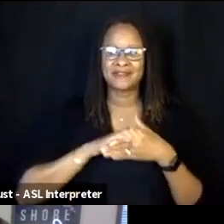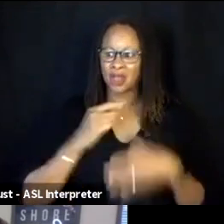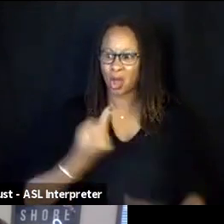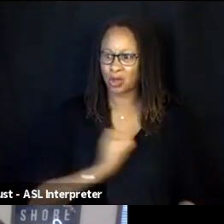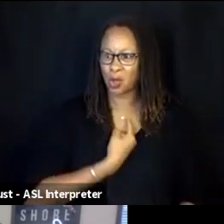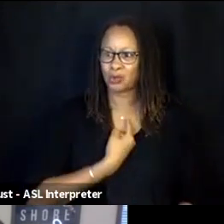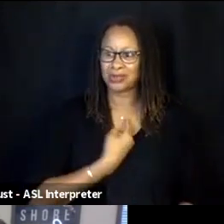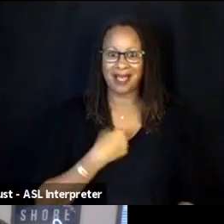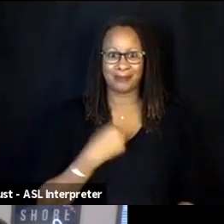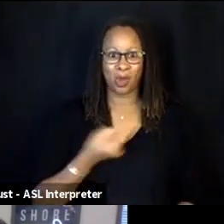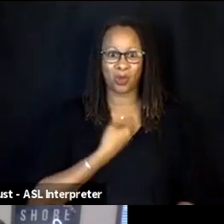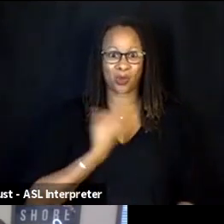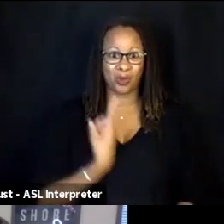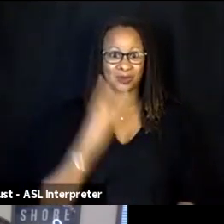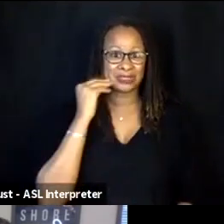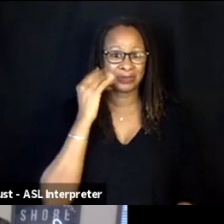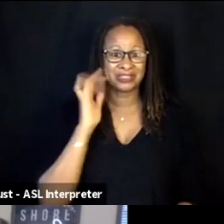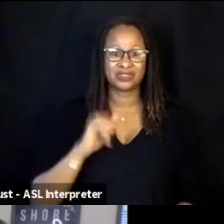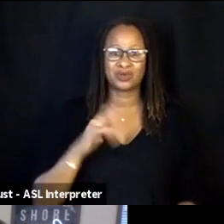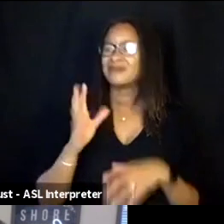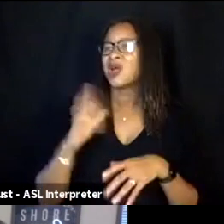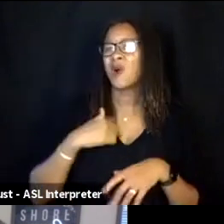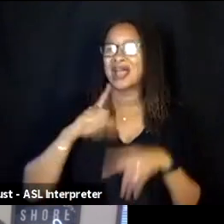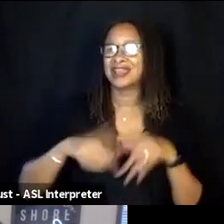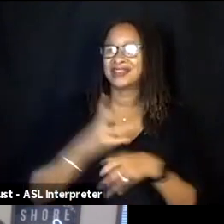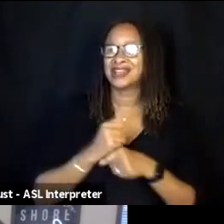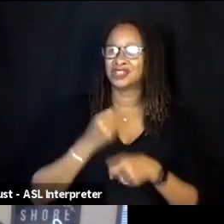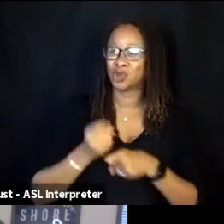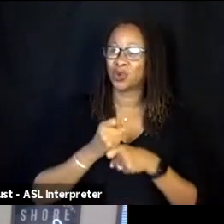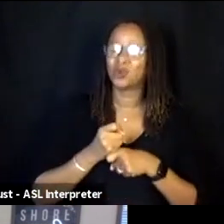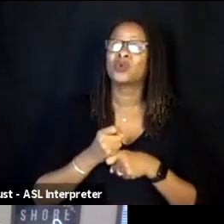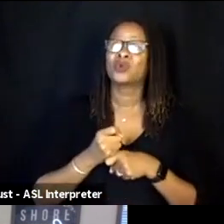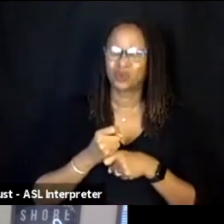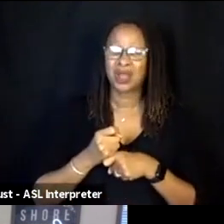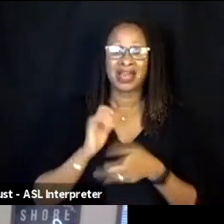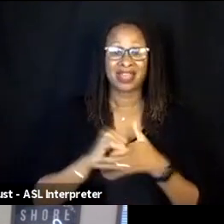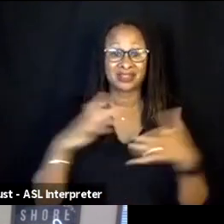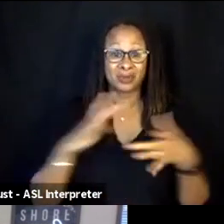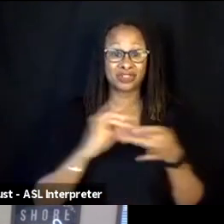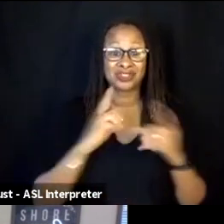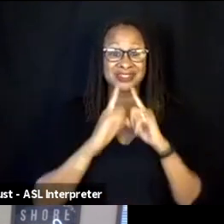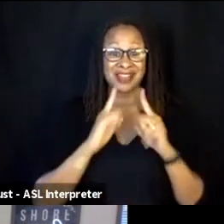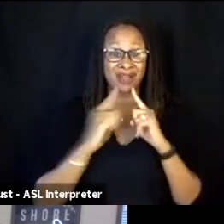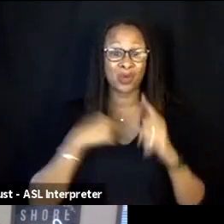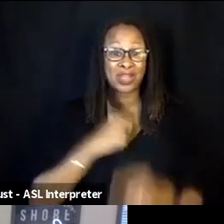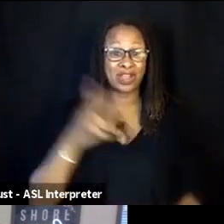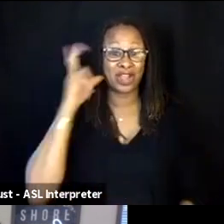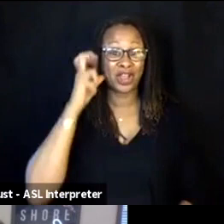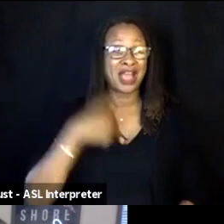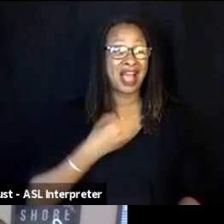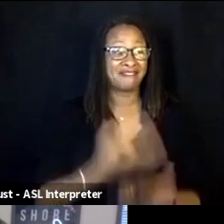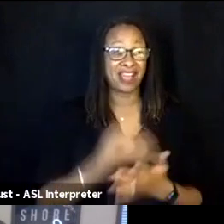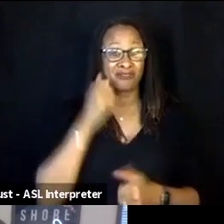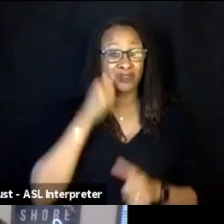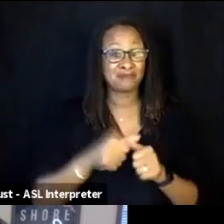isolated incident, that you just can't take a joke. That's so much of the dialogue that we hear. In fact, I remember so clearly